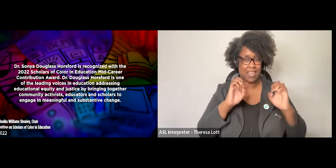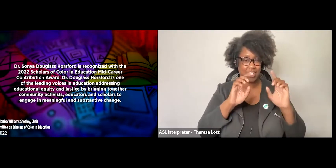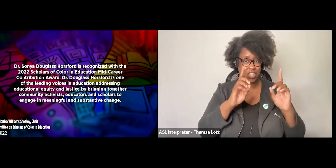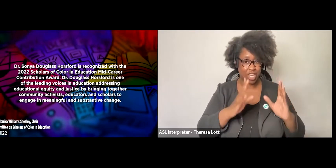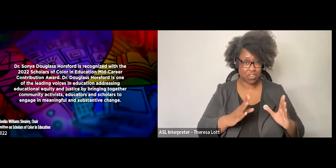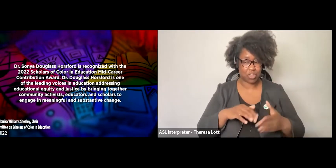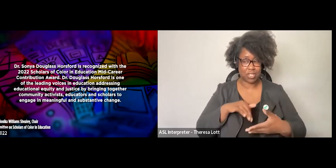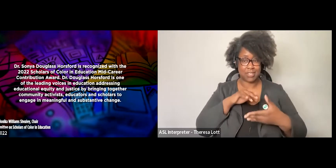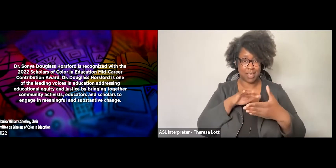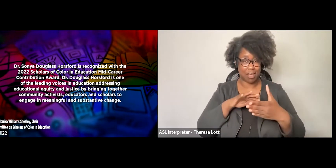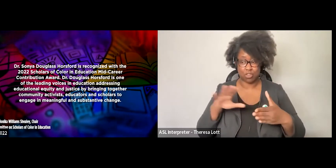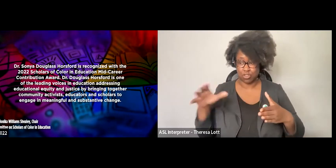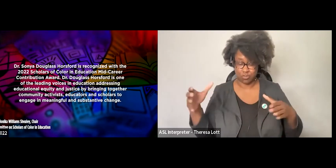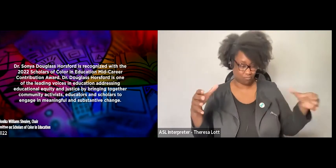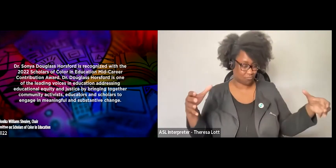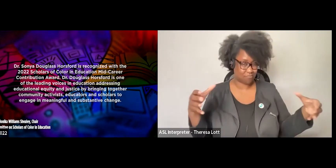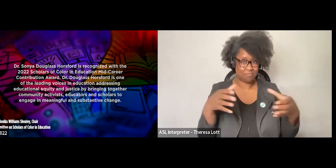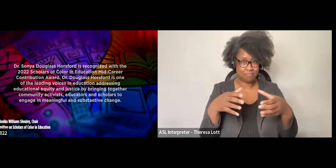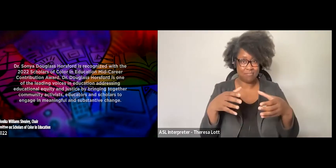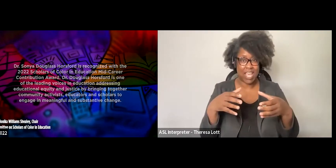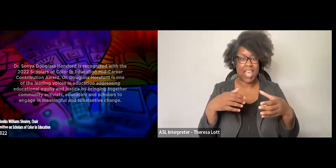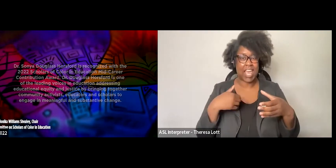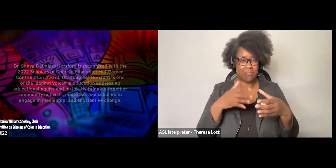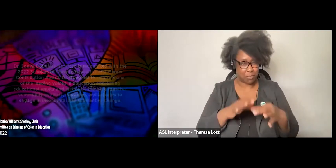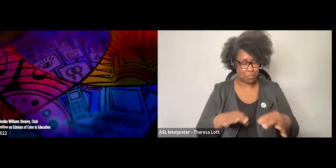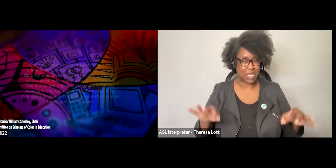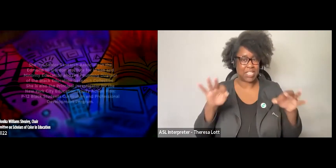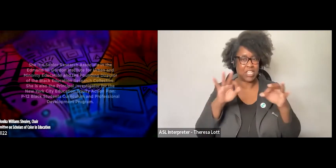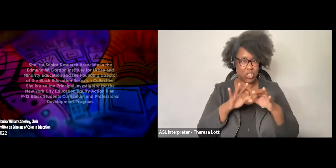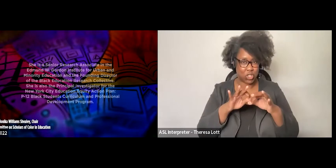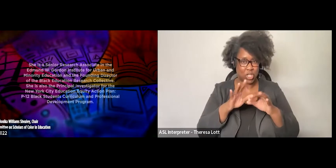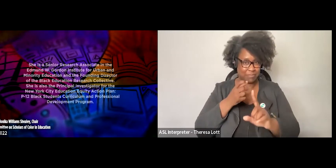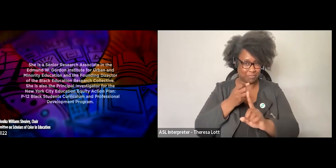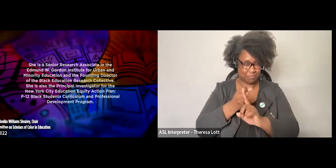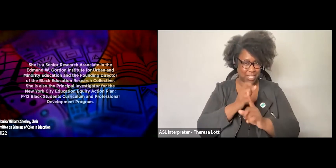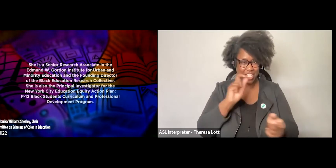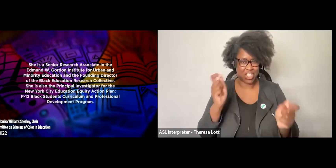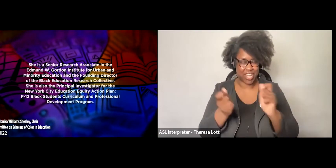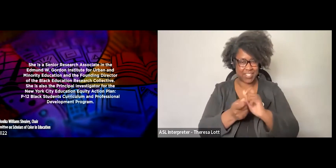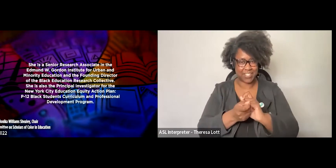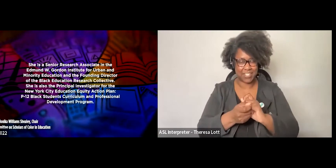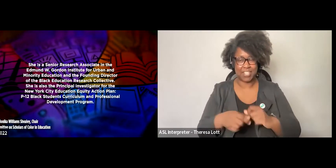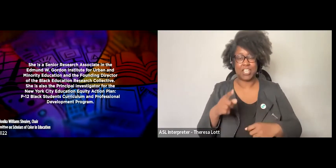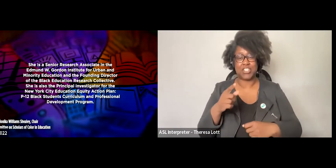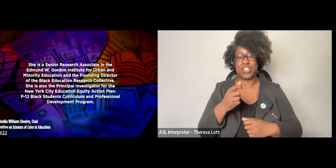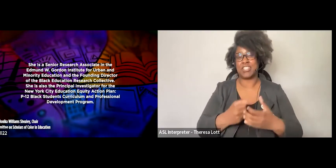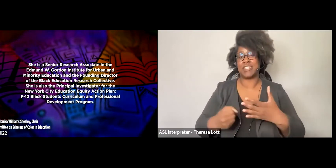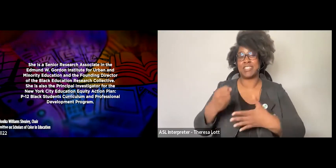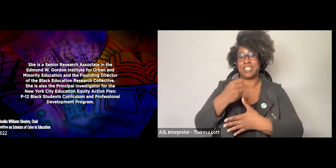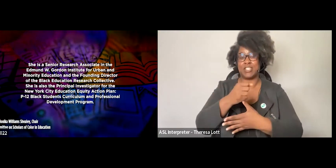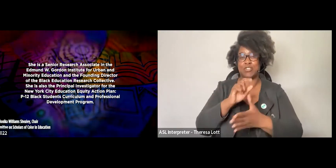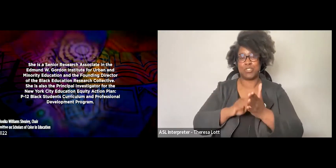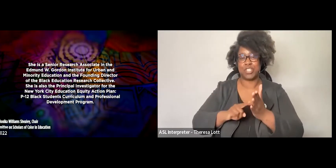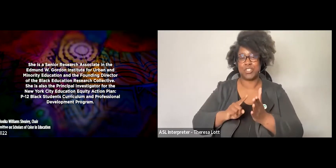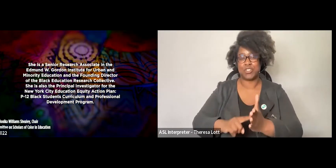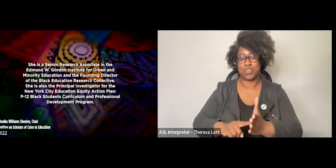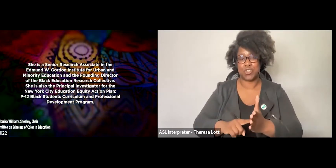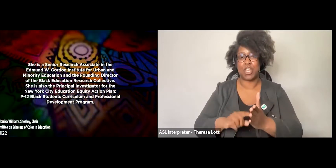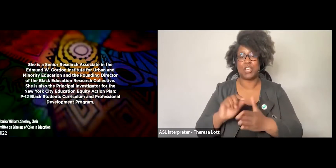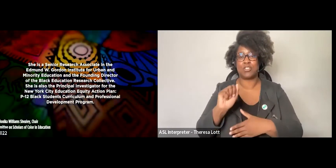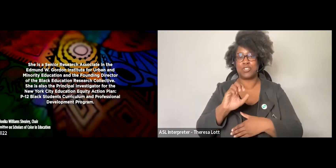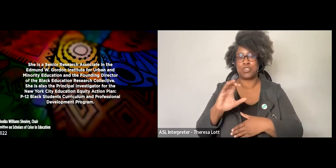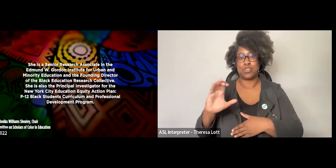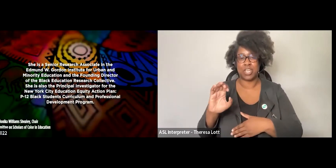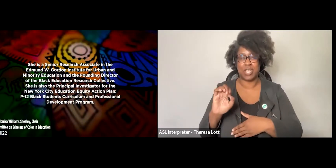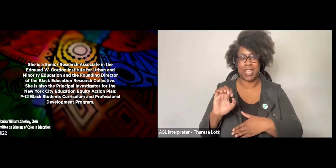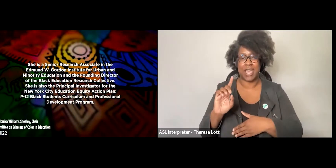to engage in meaningful and substantive change. She is a senior research associate in the Edmund